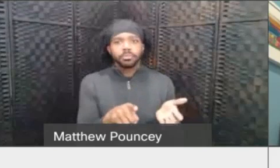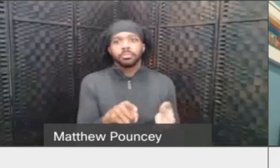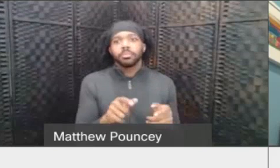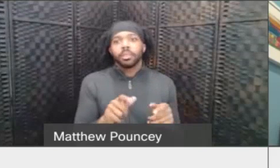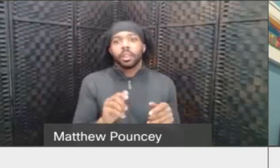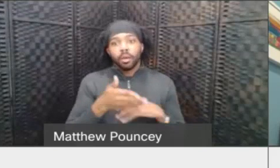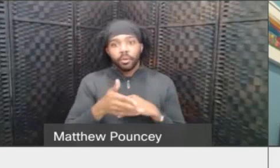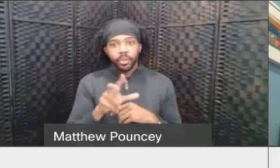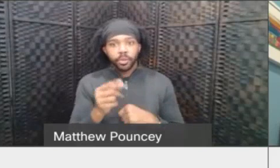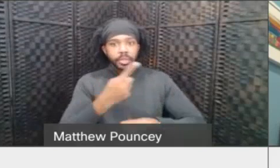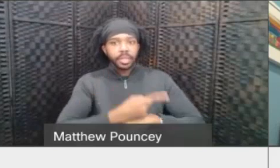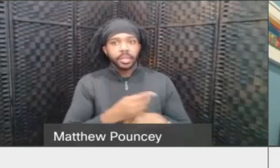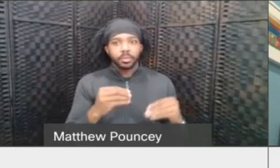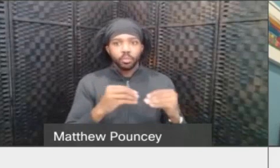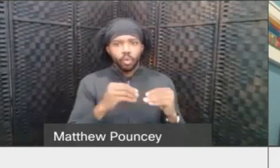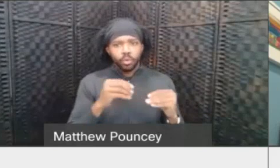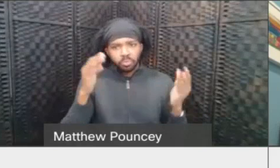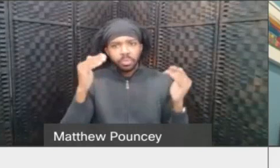be expected.